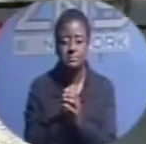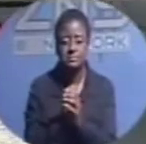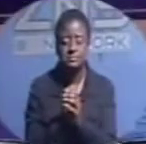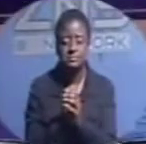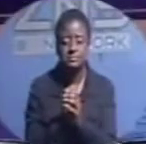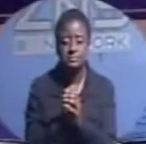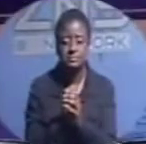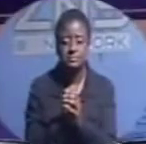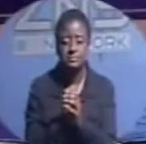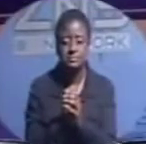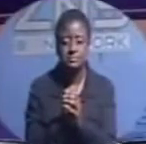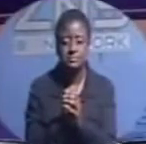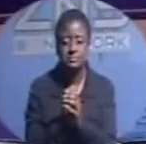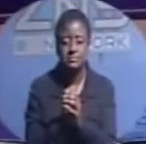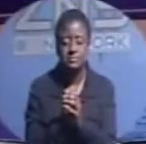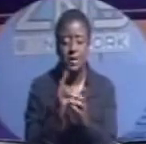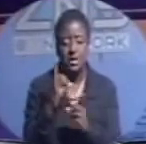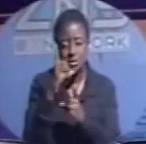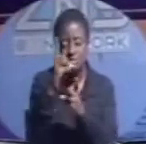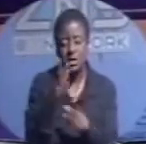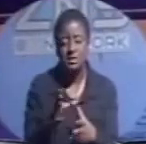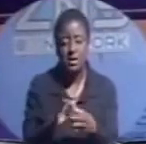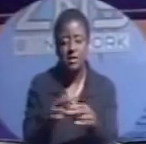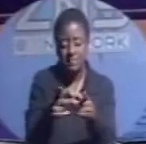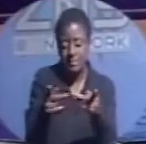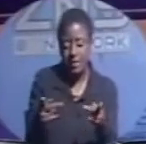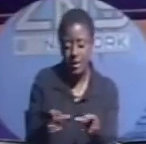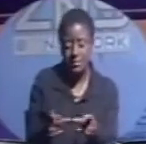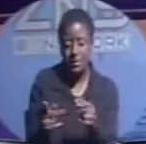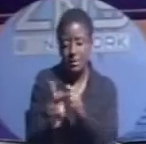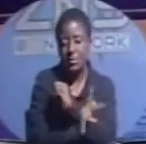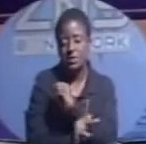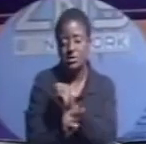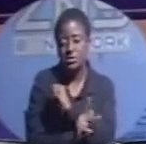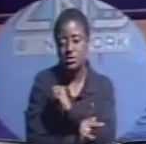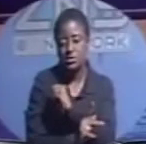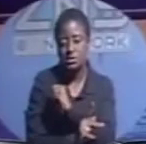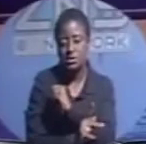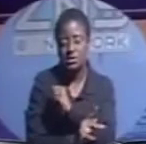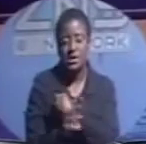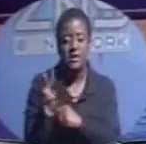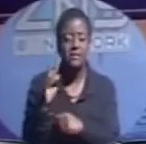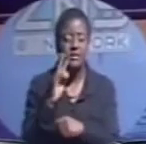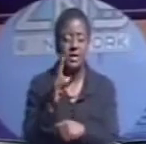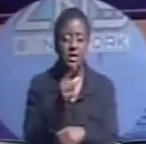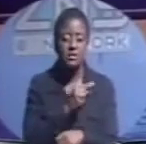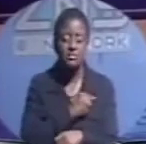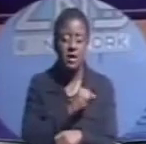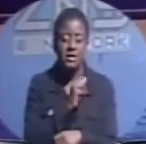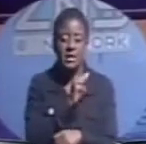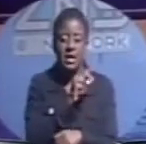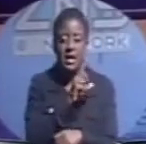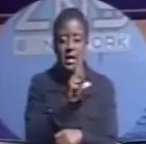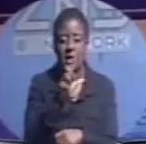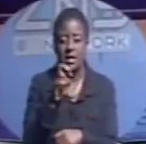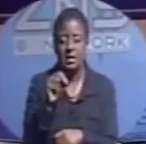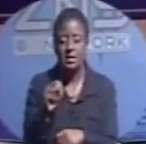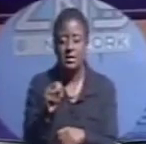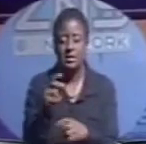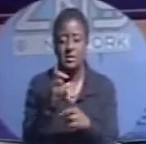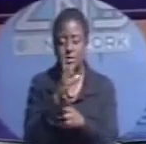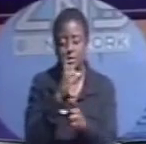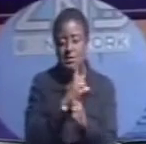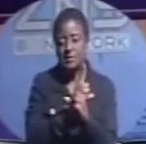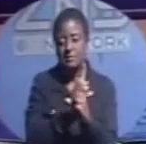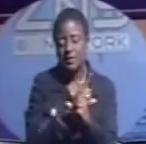Network. Director of Public Prosecutions Vanette Graham-Allen defending government's Swift Justice Initiative. It's